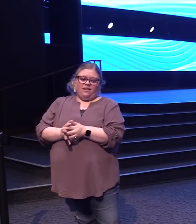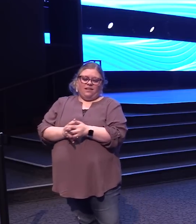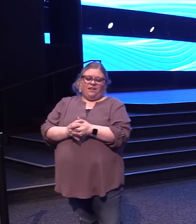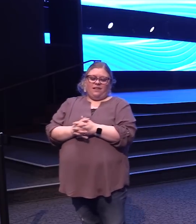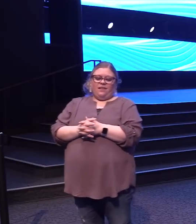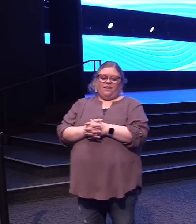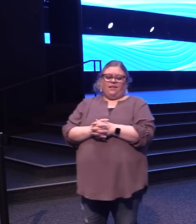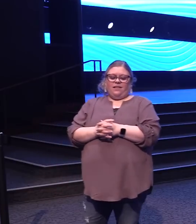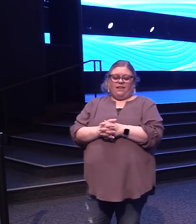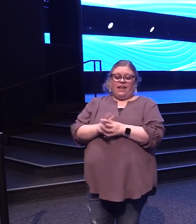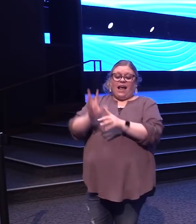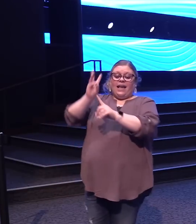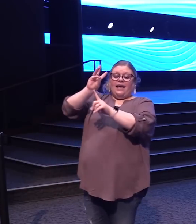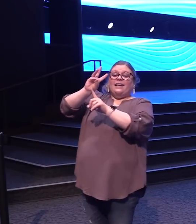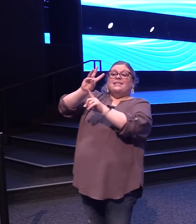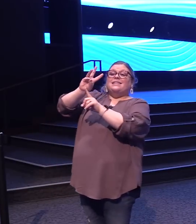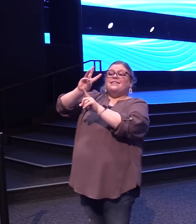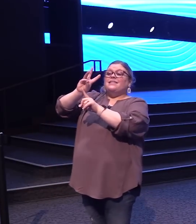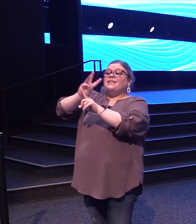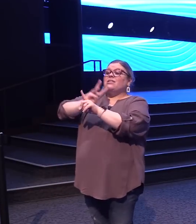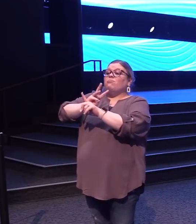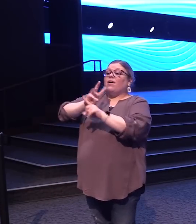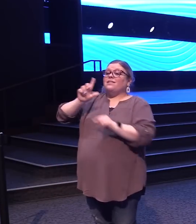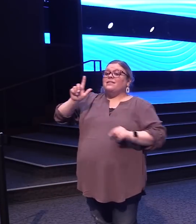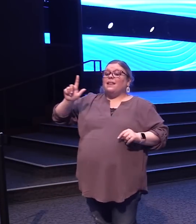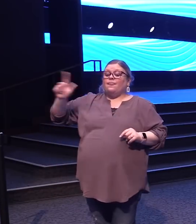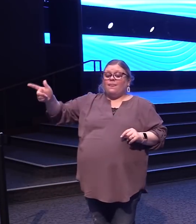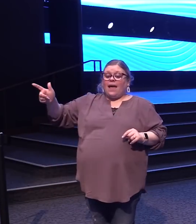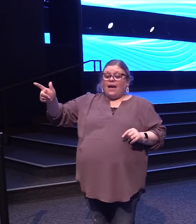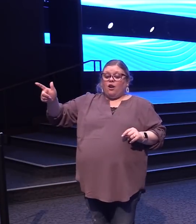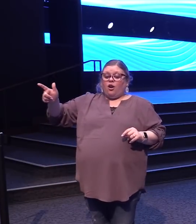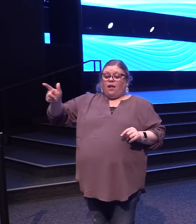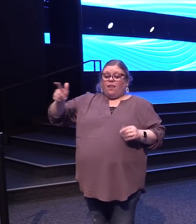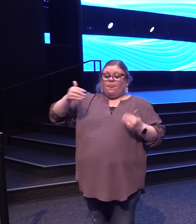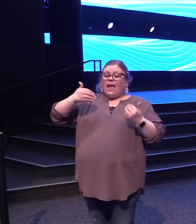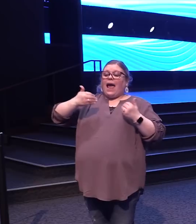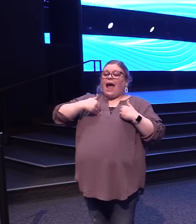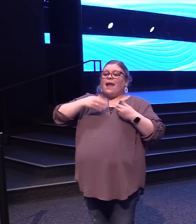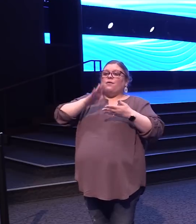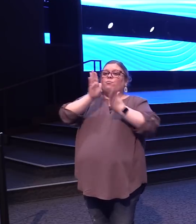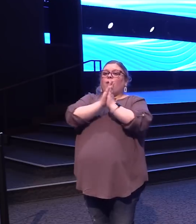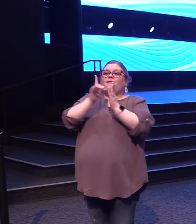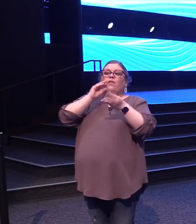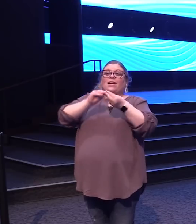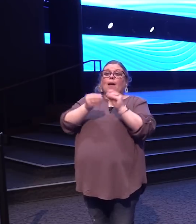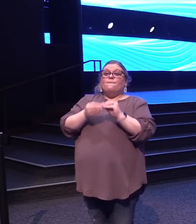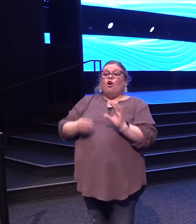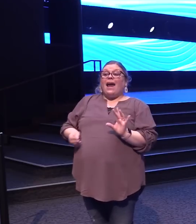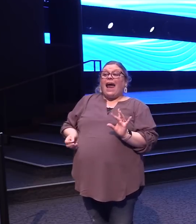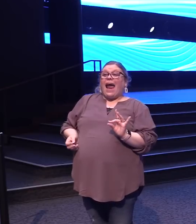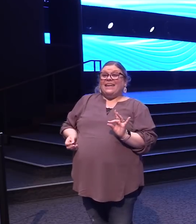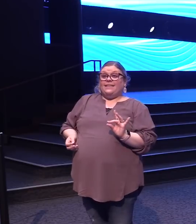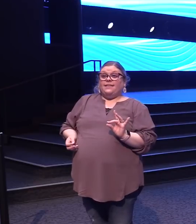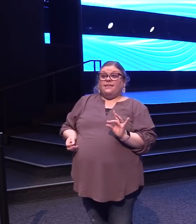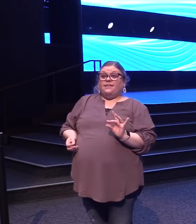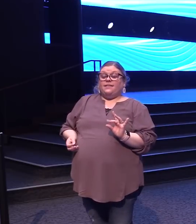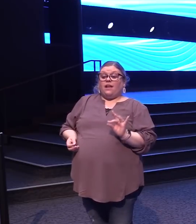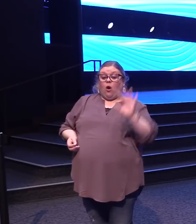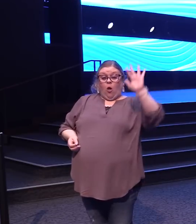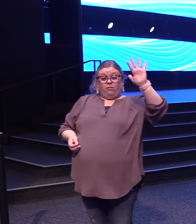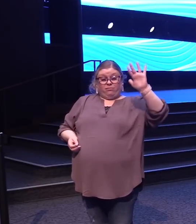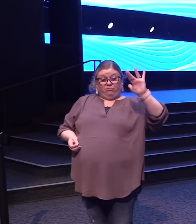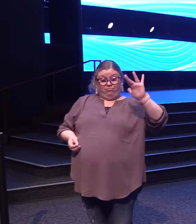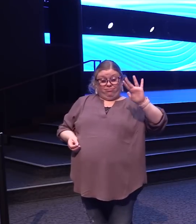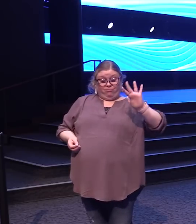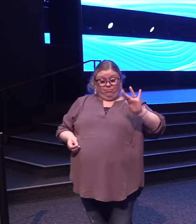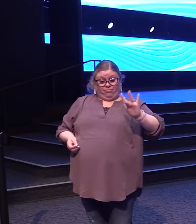And only 6 months later, they were down praying for number eight on the list. The